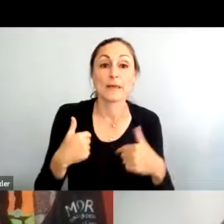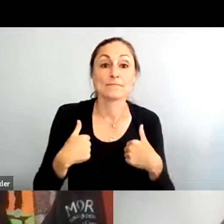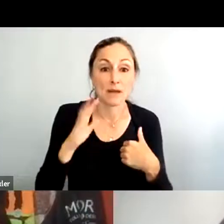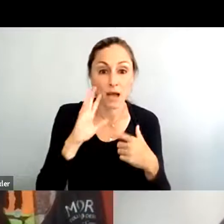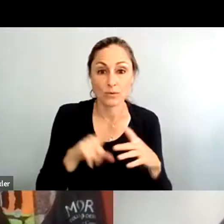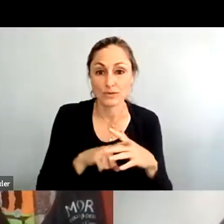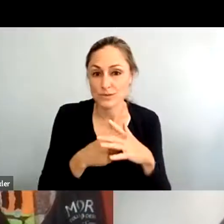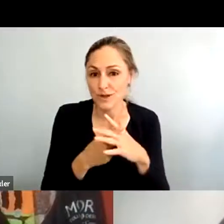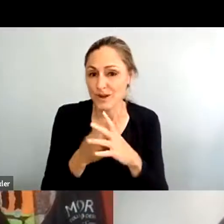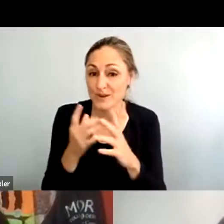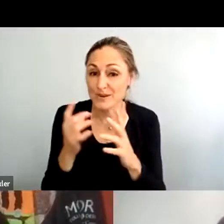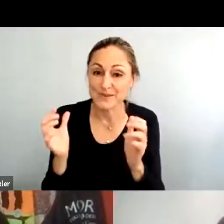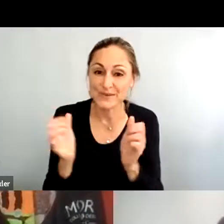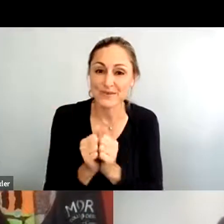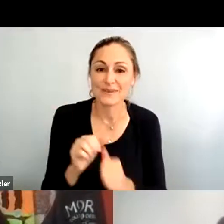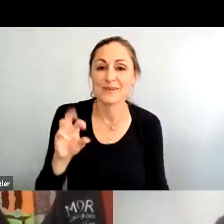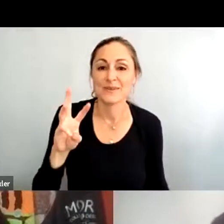start with Wendy.